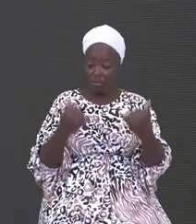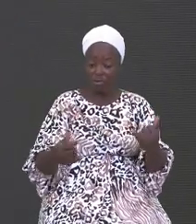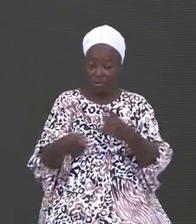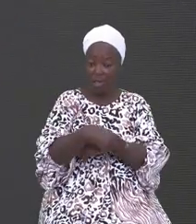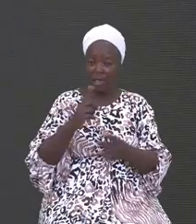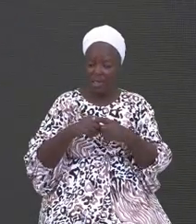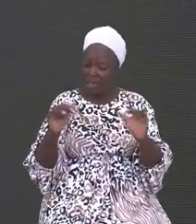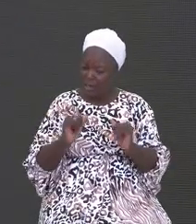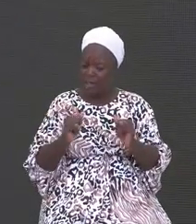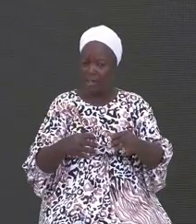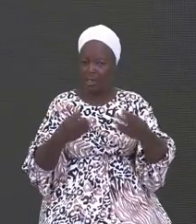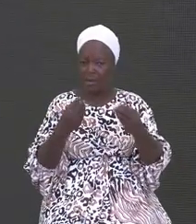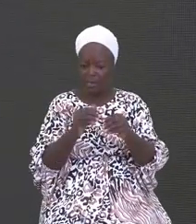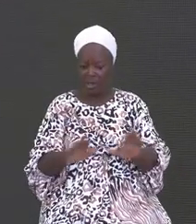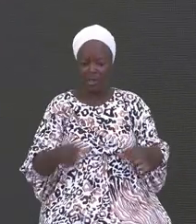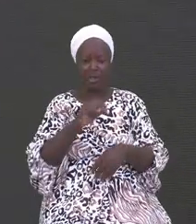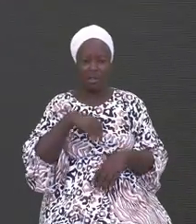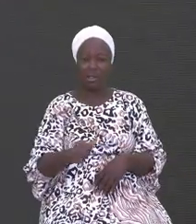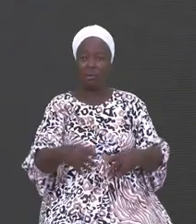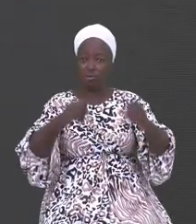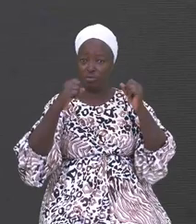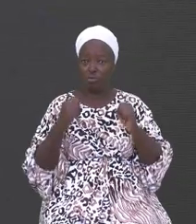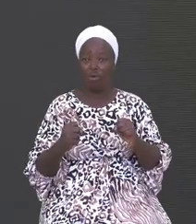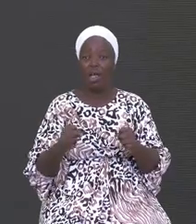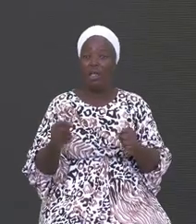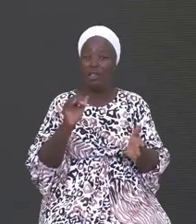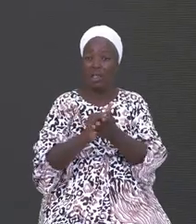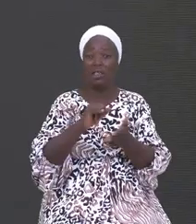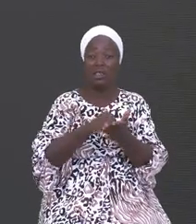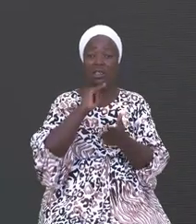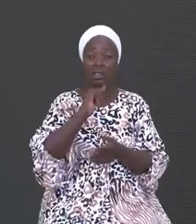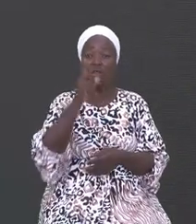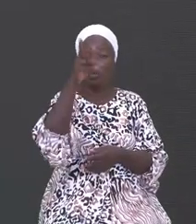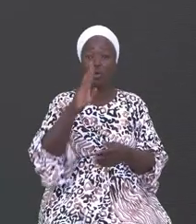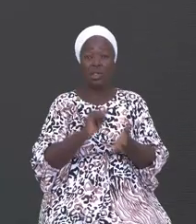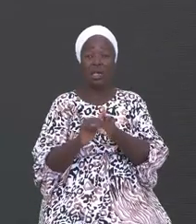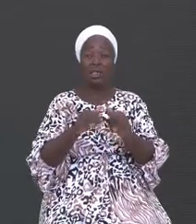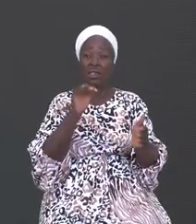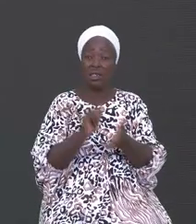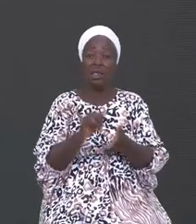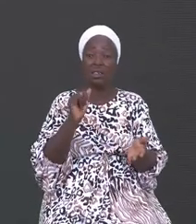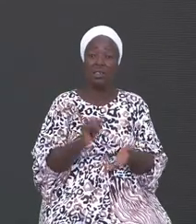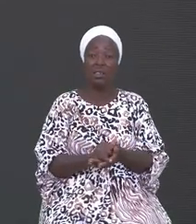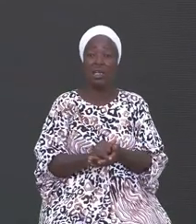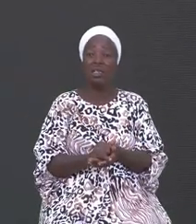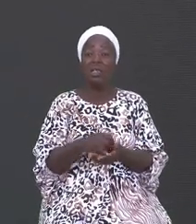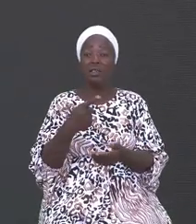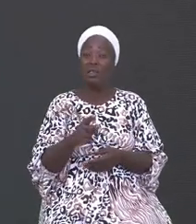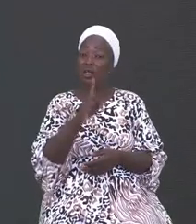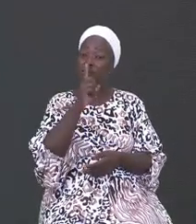same ground is still solid, and it is God that did that. The fact of God's